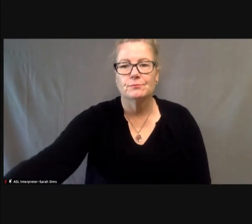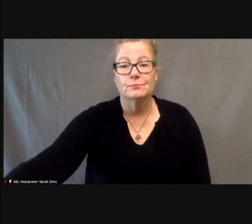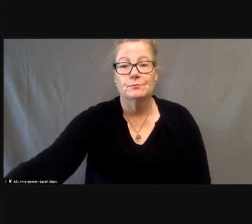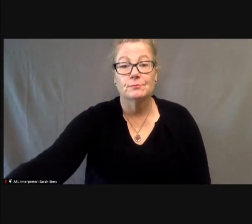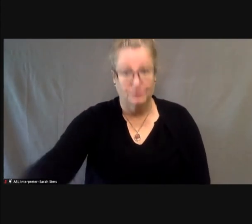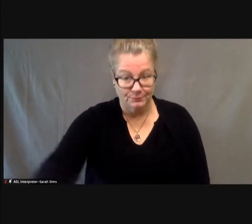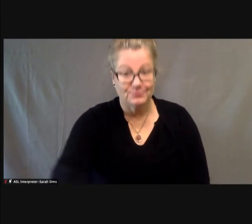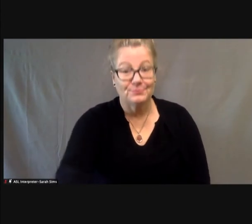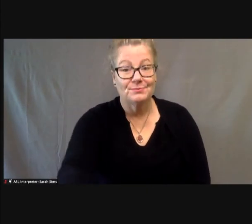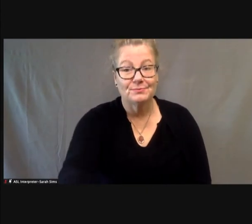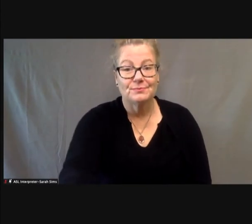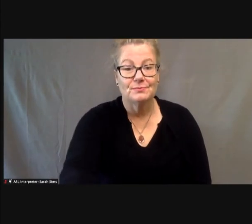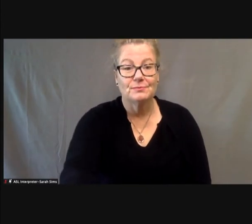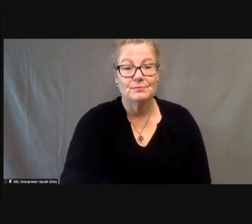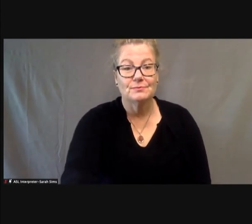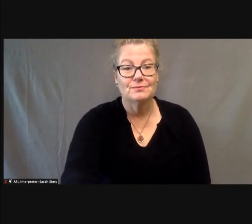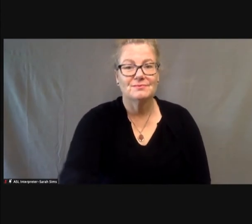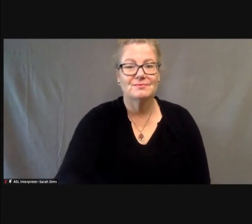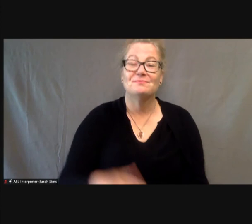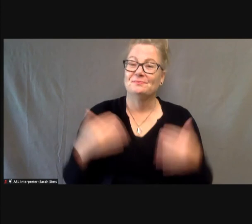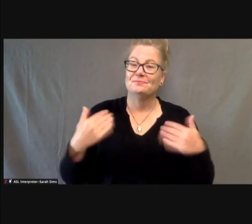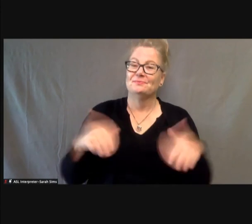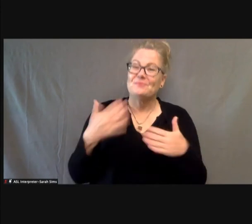Okay, so thanks everybody.